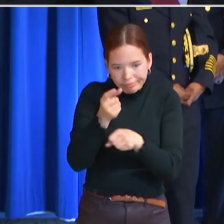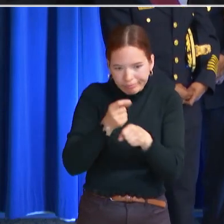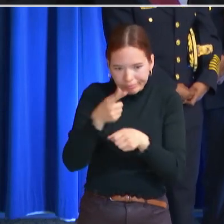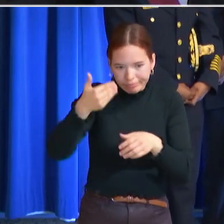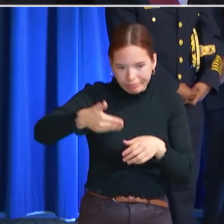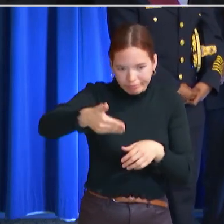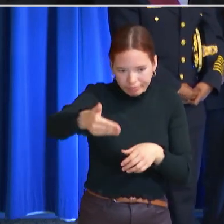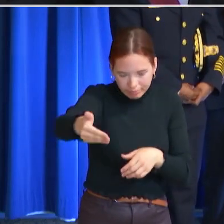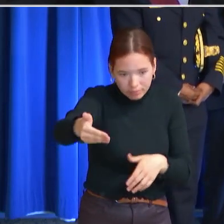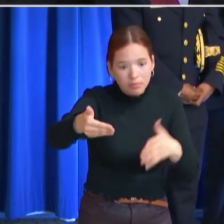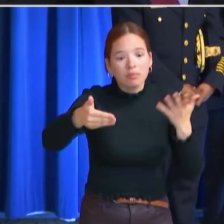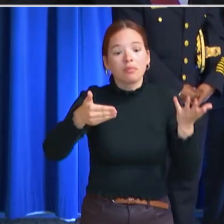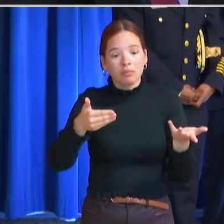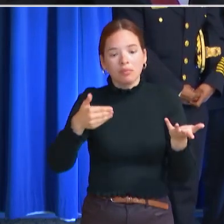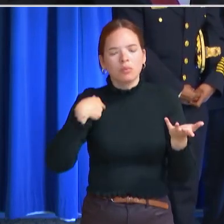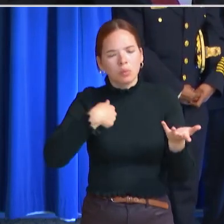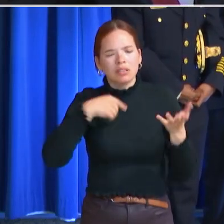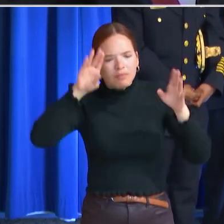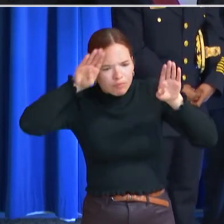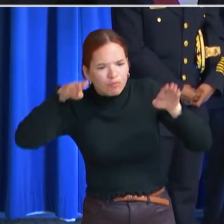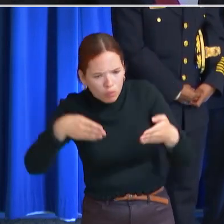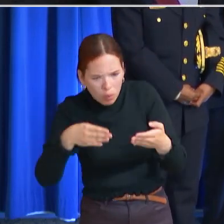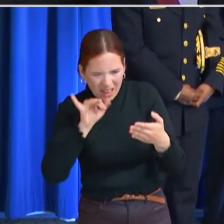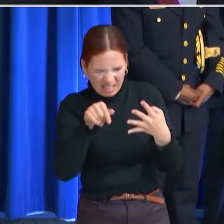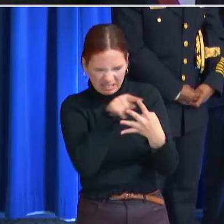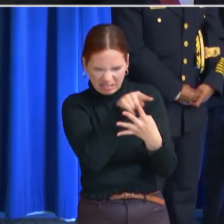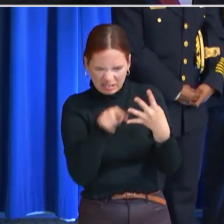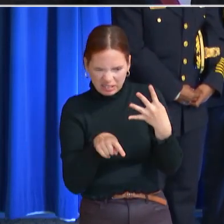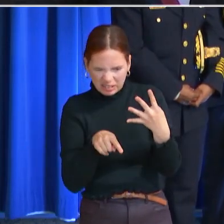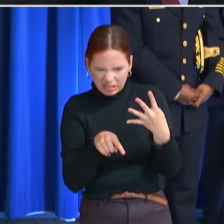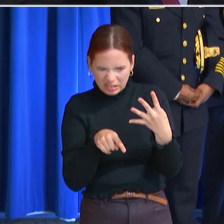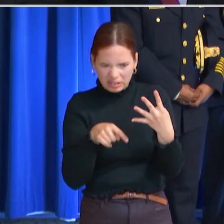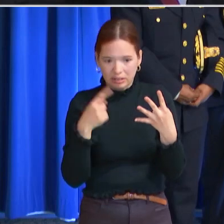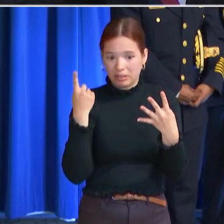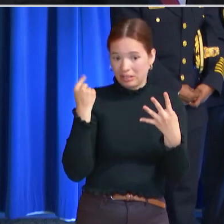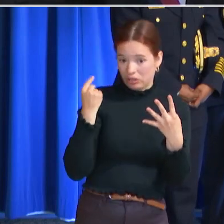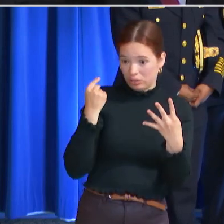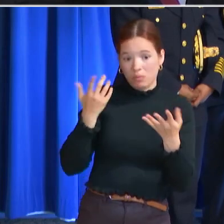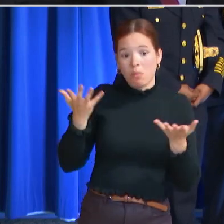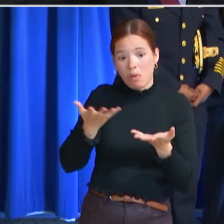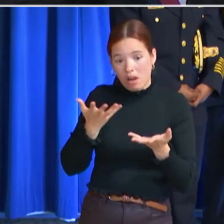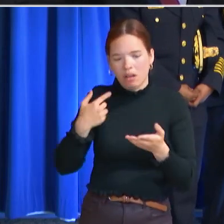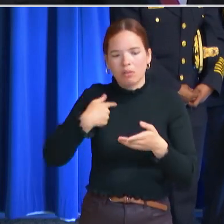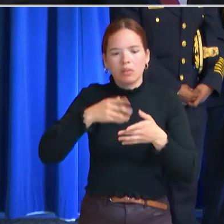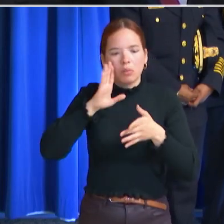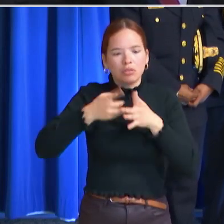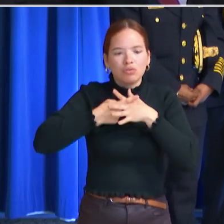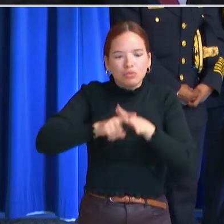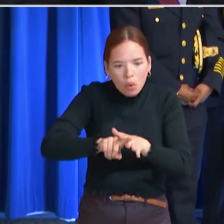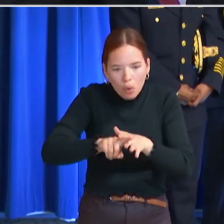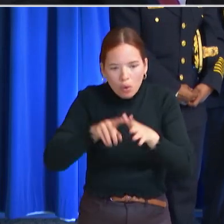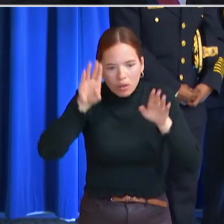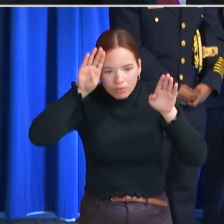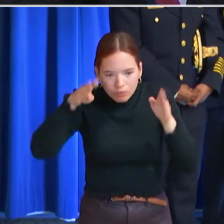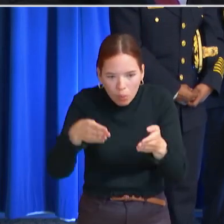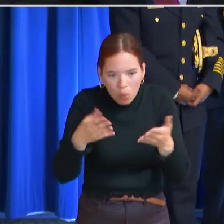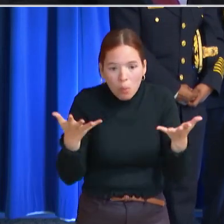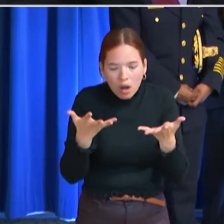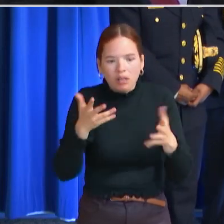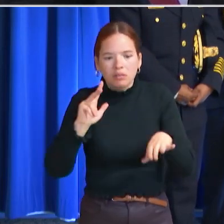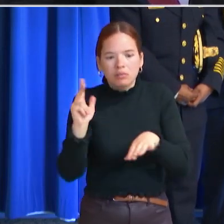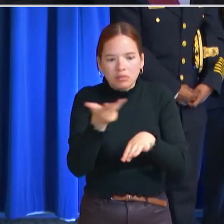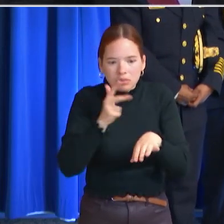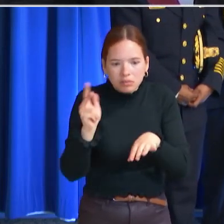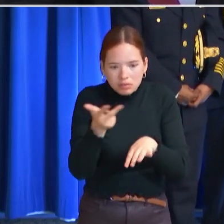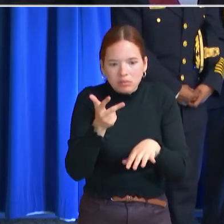been certainly focusing on these things, but a year ago we launched our Community Focused Patrol Unit, which are mountain bike officers riding mountain